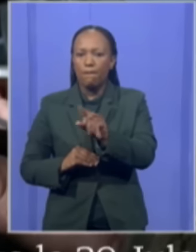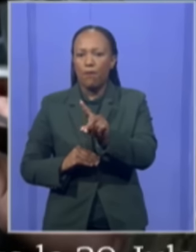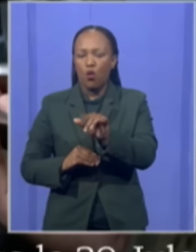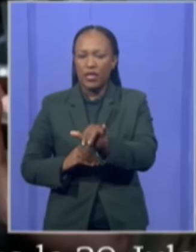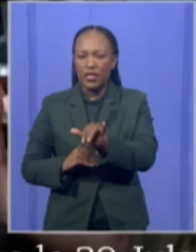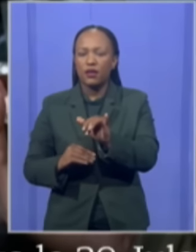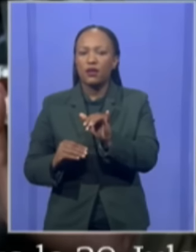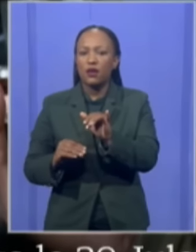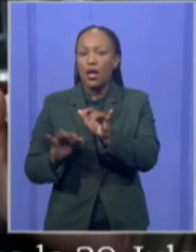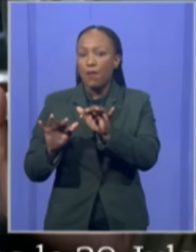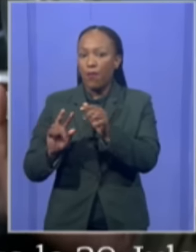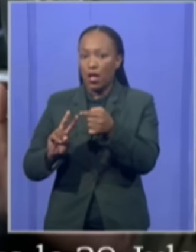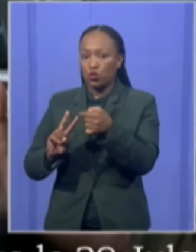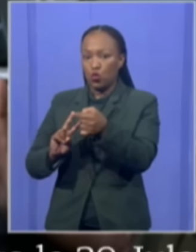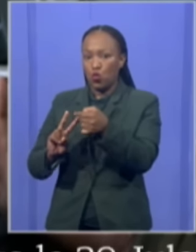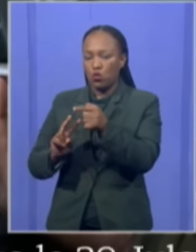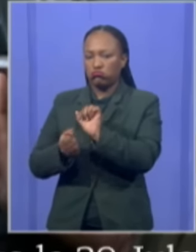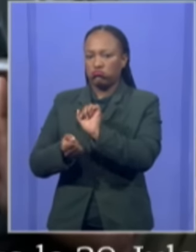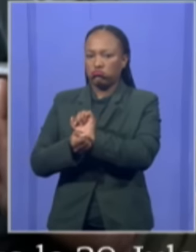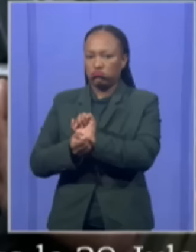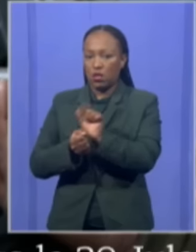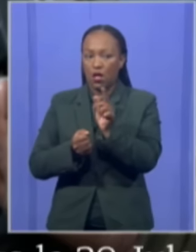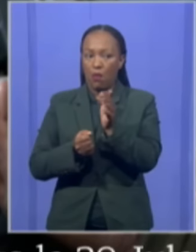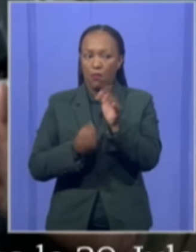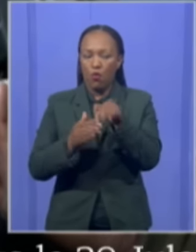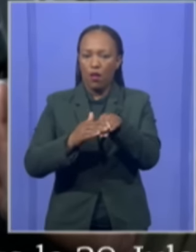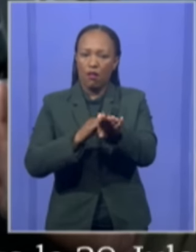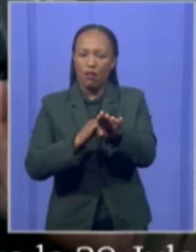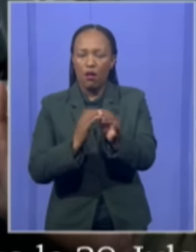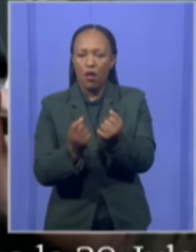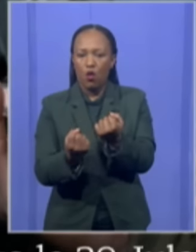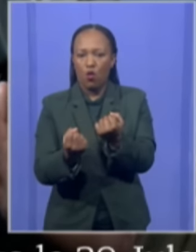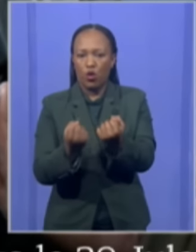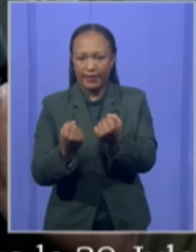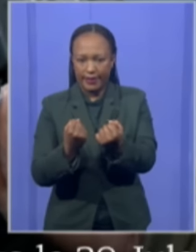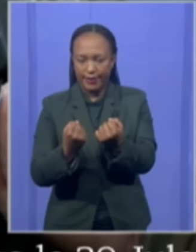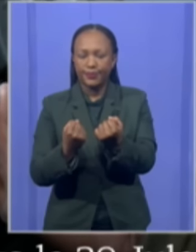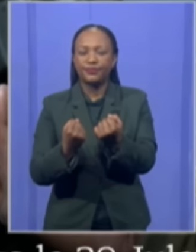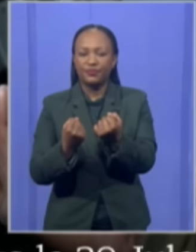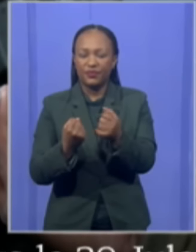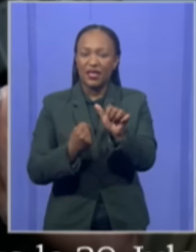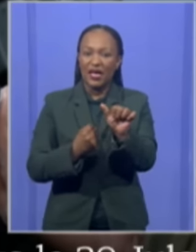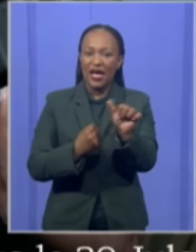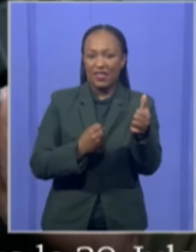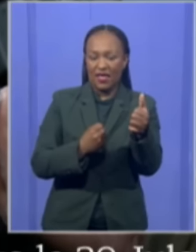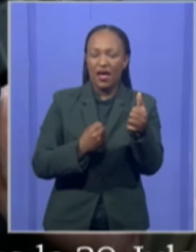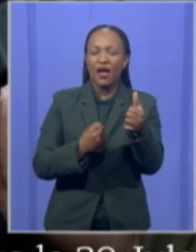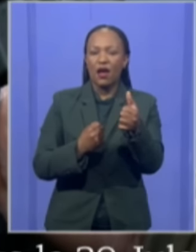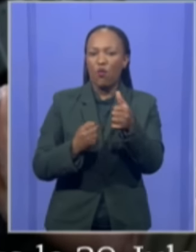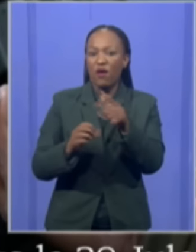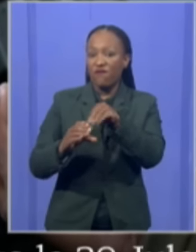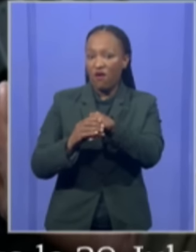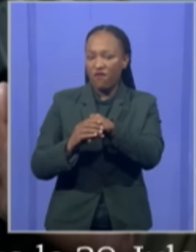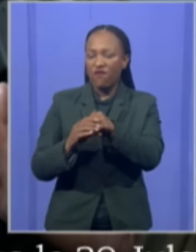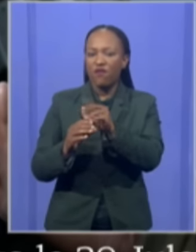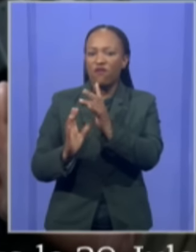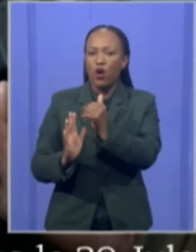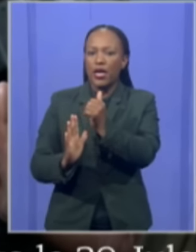accused persons appearing in court, facing charges, amongst others, 3 counts of murder, 2